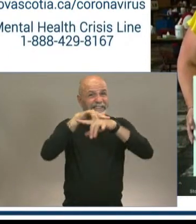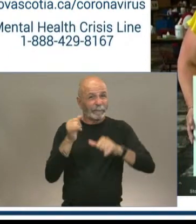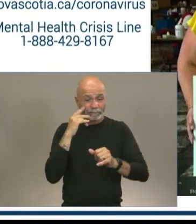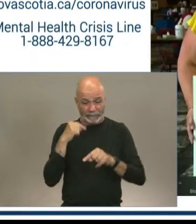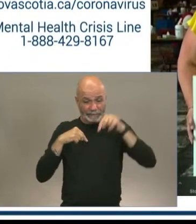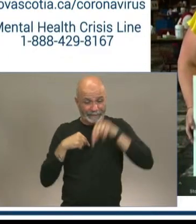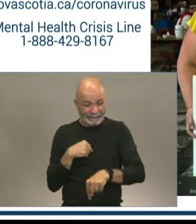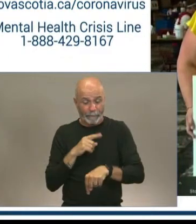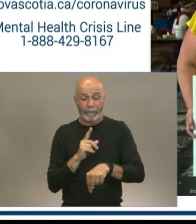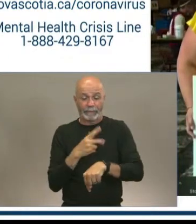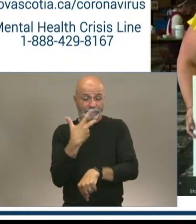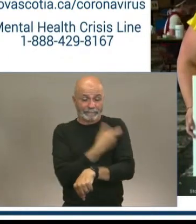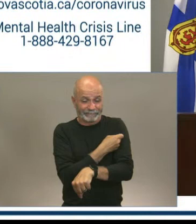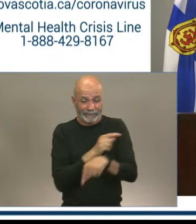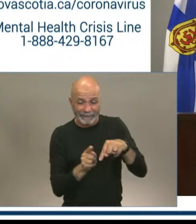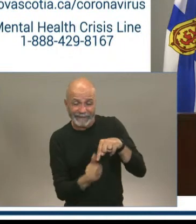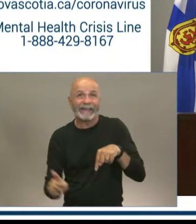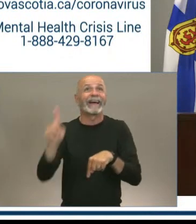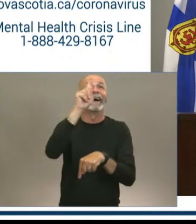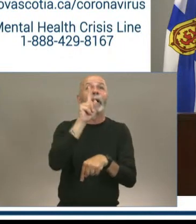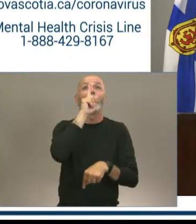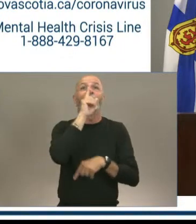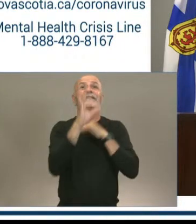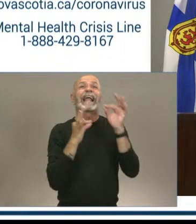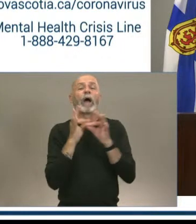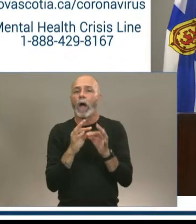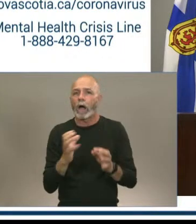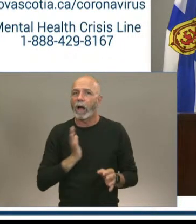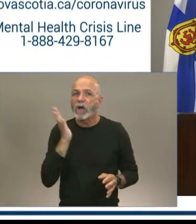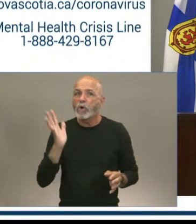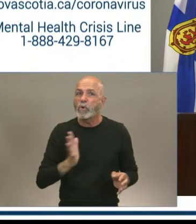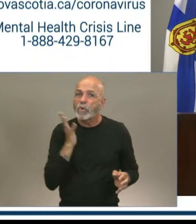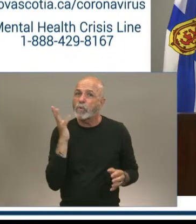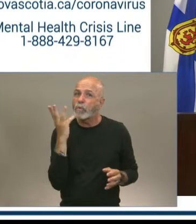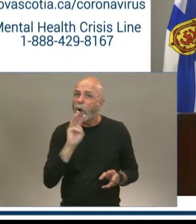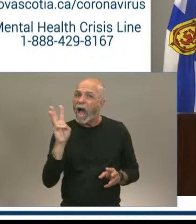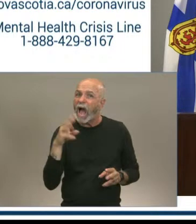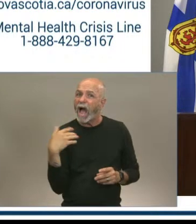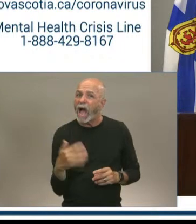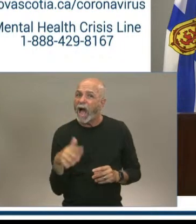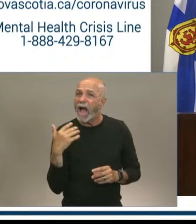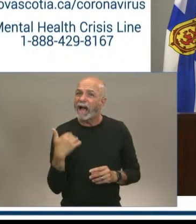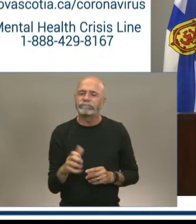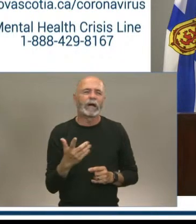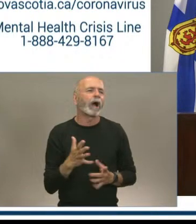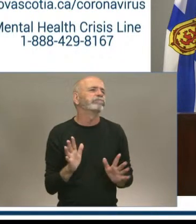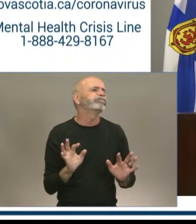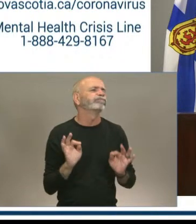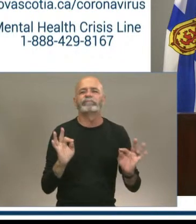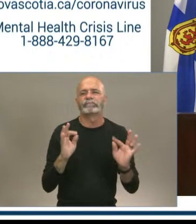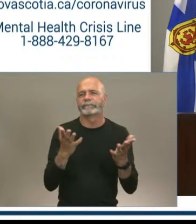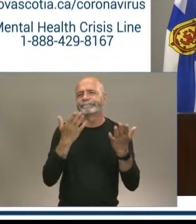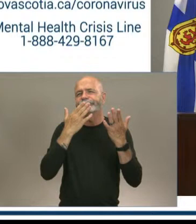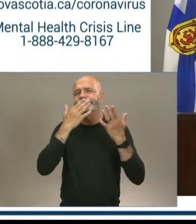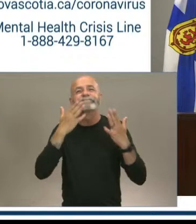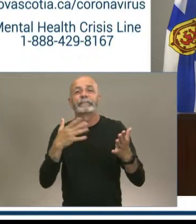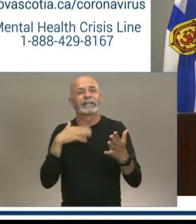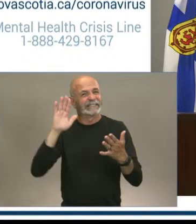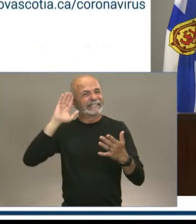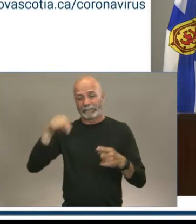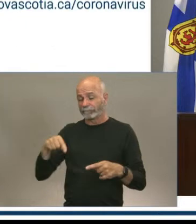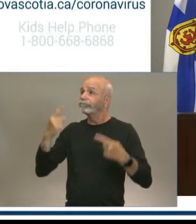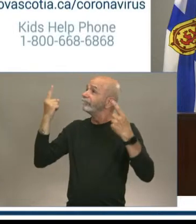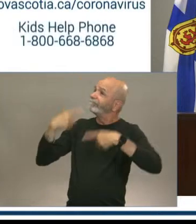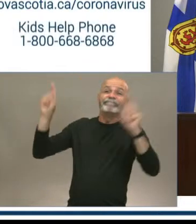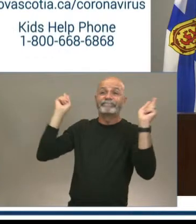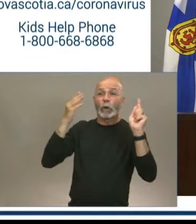done at the same time. That's really great to hear. Testing has been a key part of our success here in Nova Scotia, and we're as we start to get